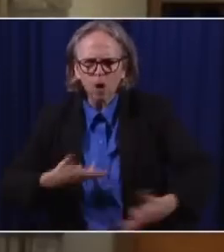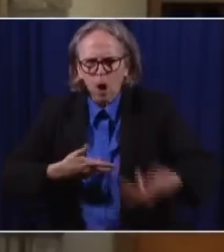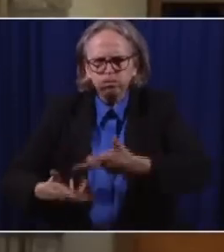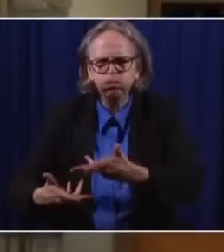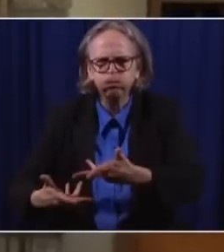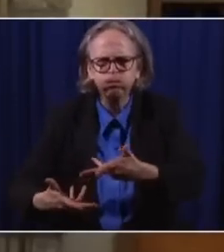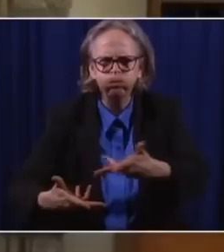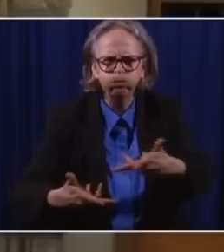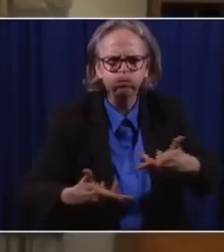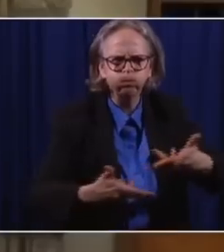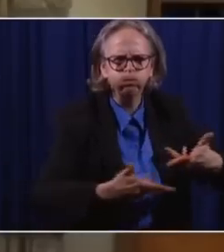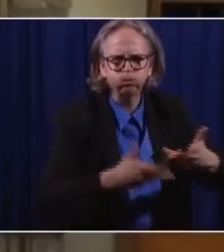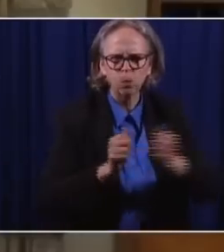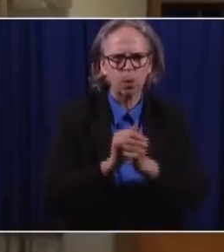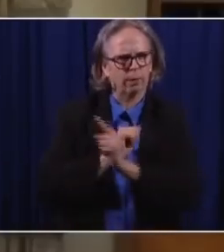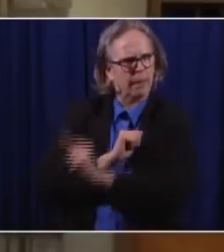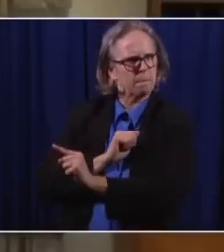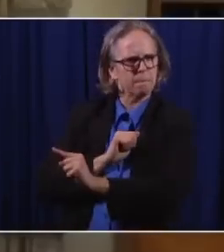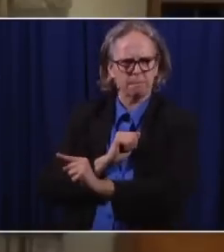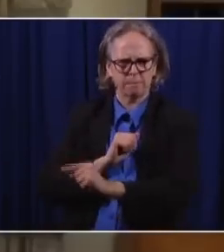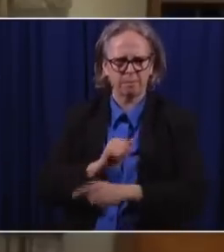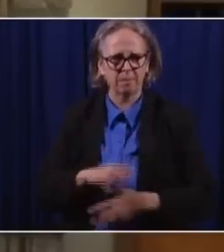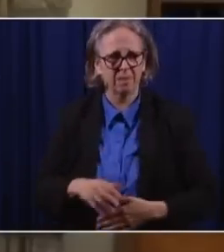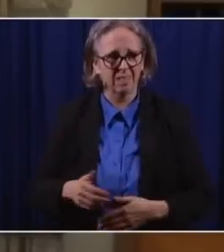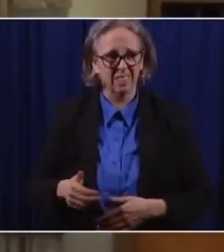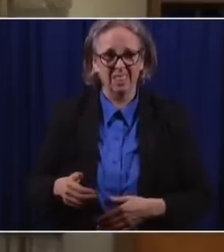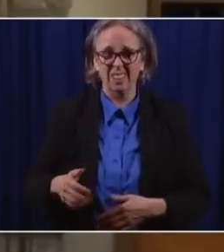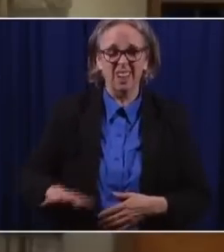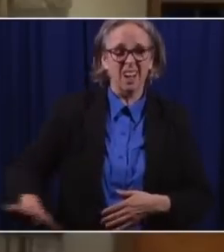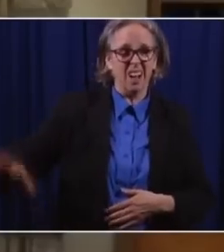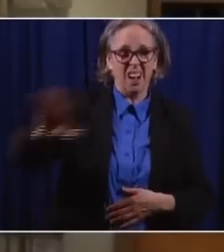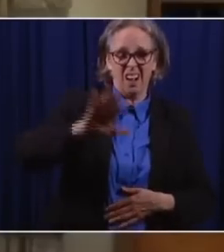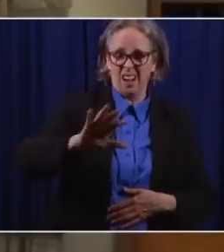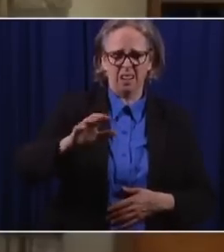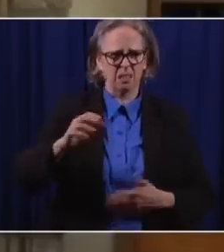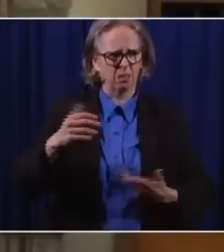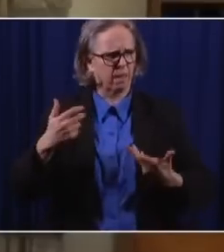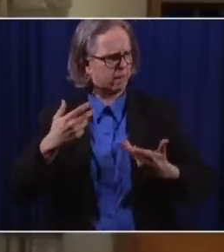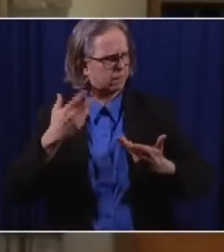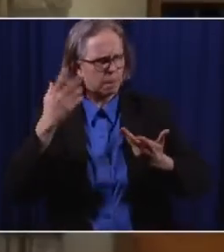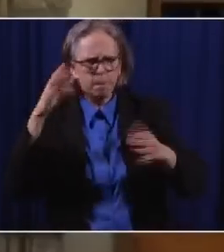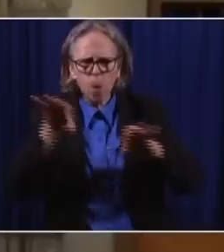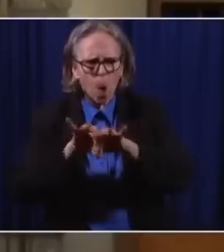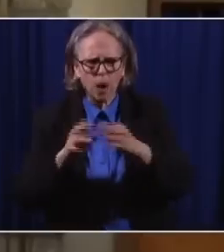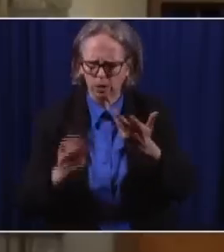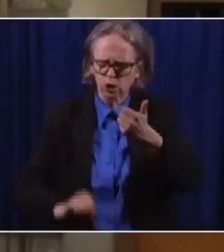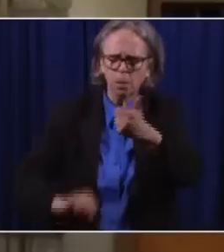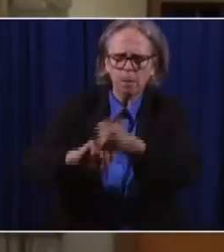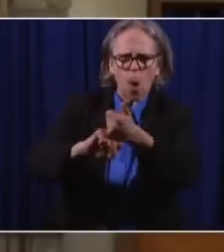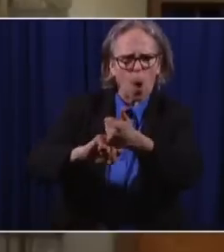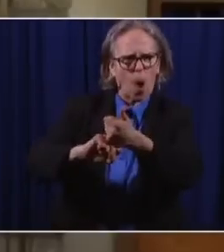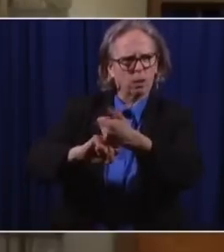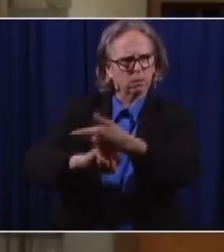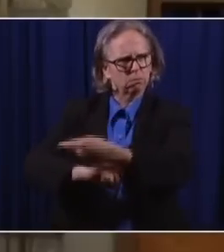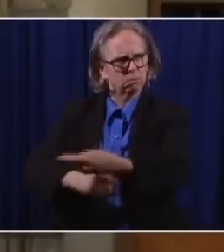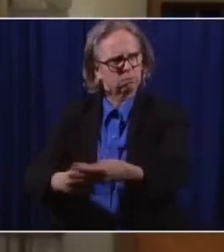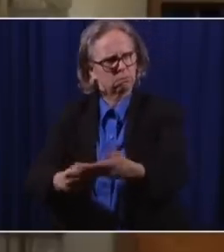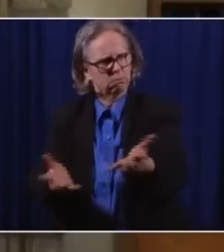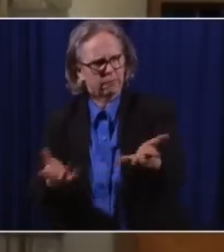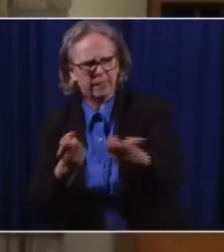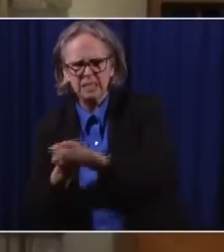virus. Our role at the state level is to give them the help and support they need to carry out that grassroots operations every